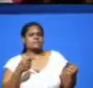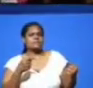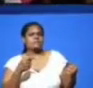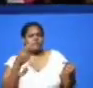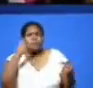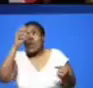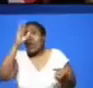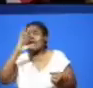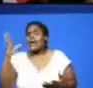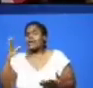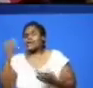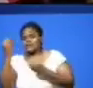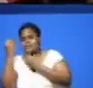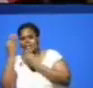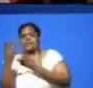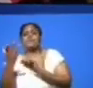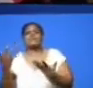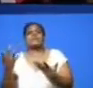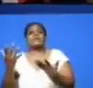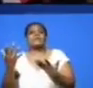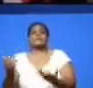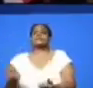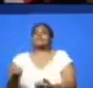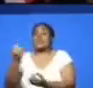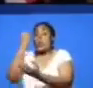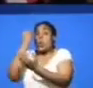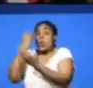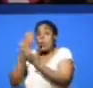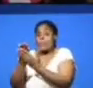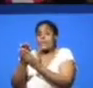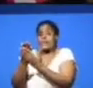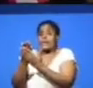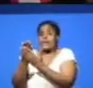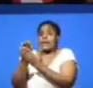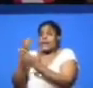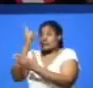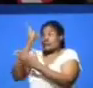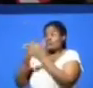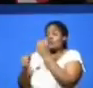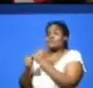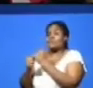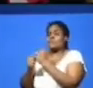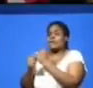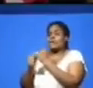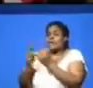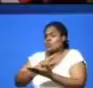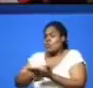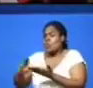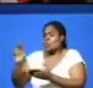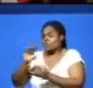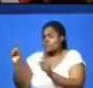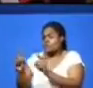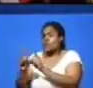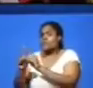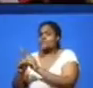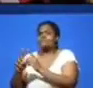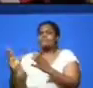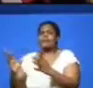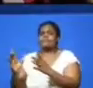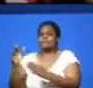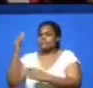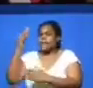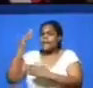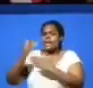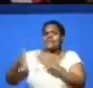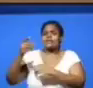God said to him, when you stand up and the Holy Ghost is on your side. And at the end of the day, at the end of the day, fire came